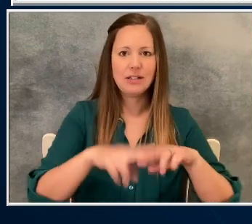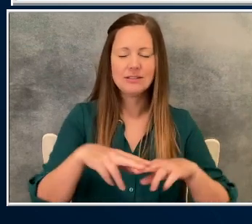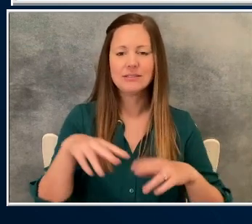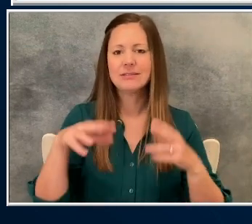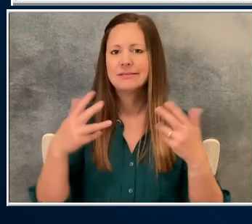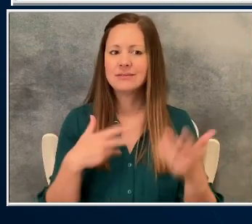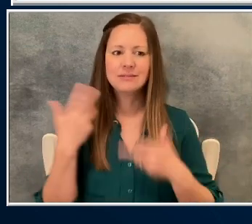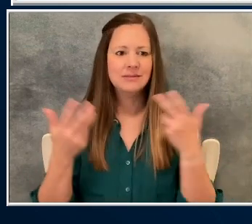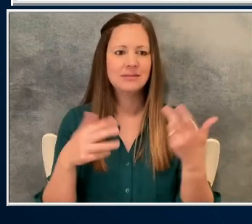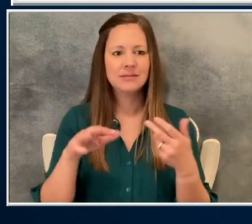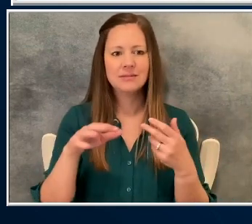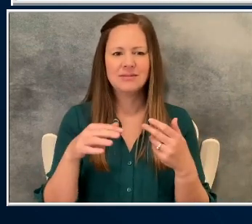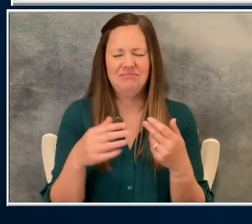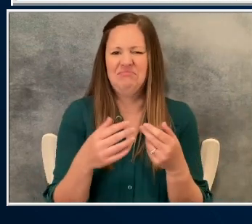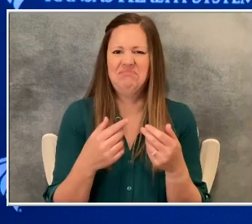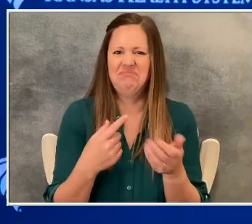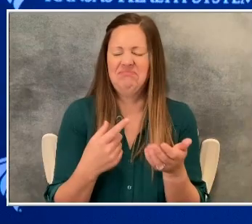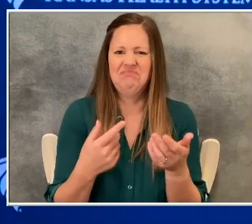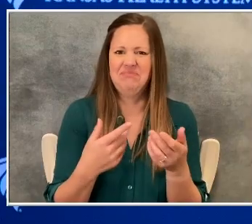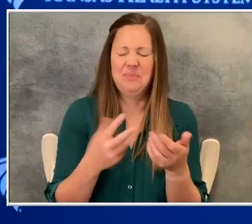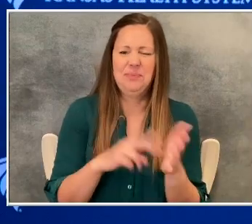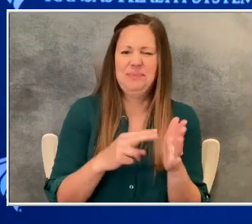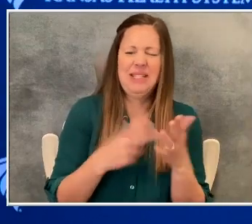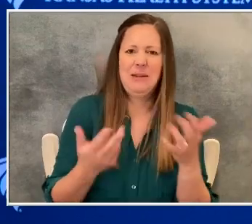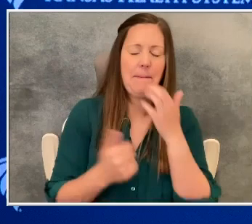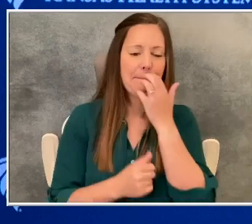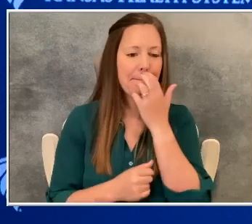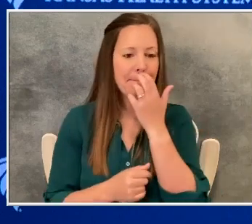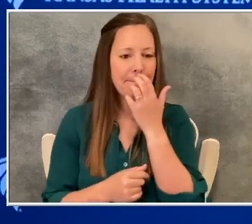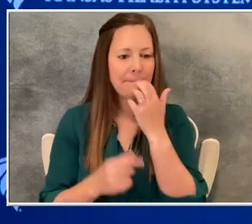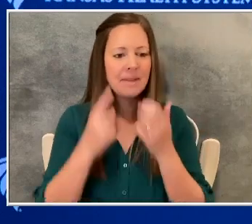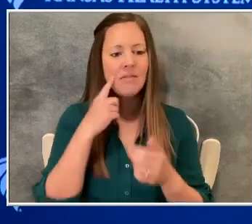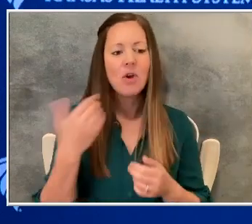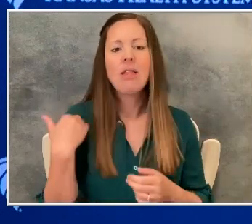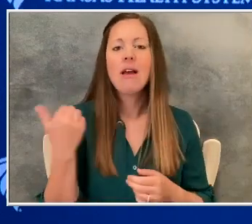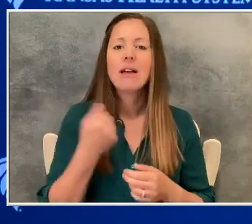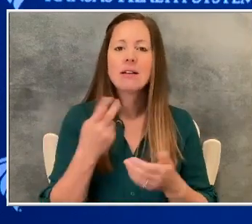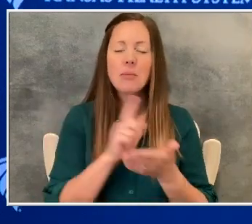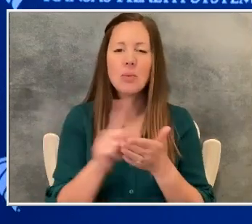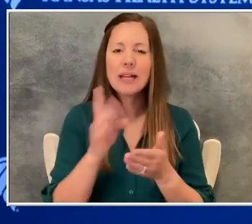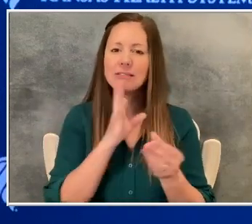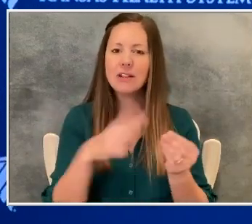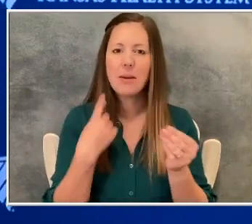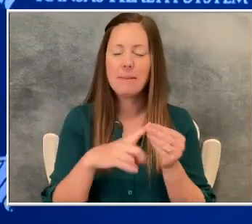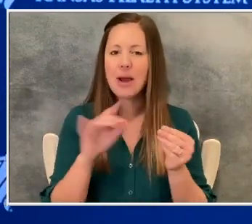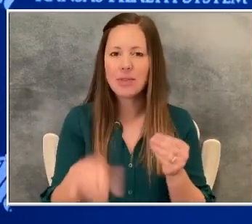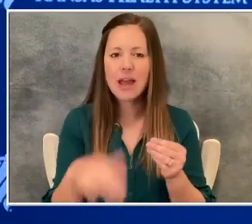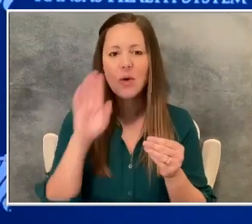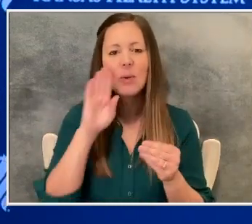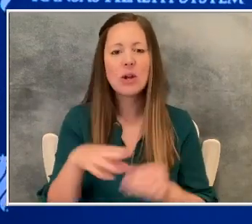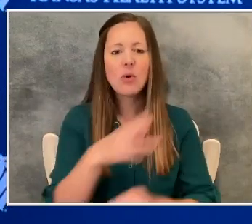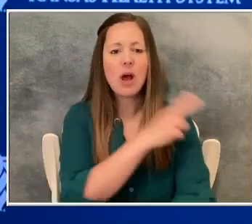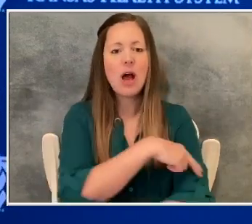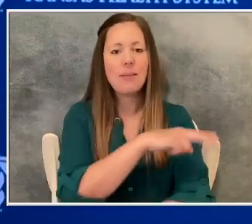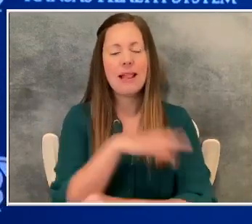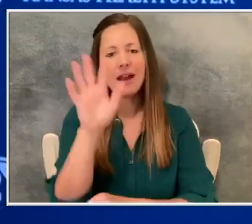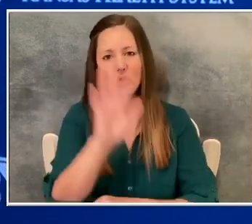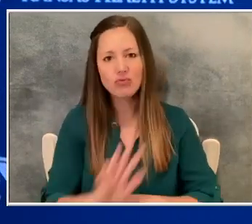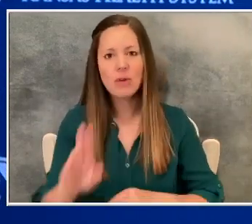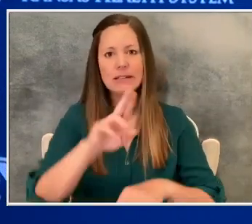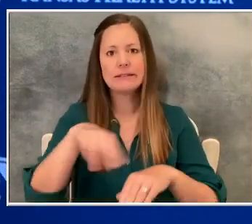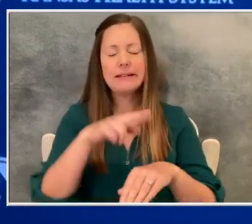Talk to me a little bit about what you're thinking. Yeah, I mean, for the last couple weeks, we've heard about that. We know hospitalizations across the nation have